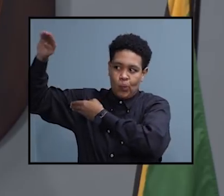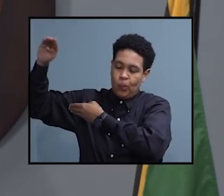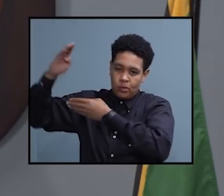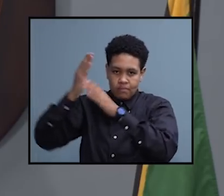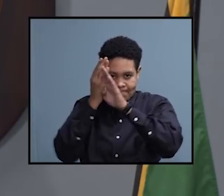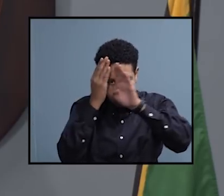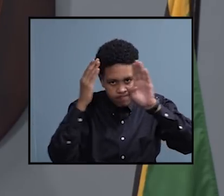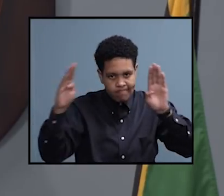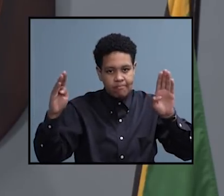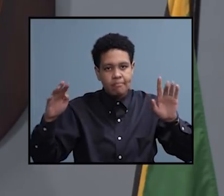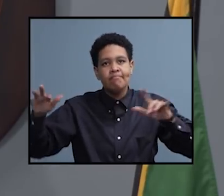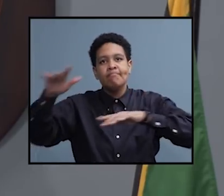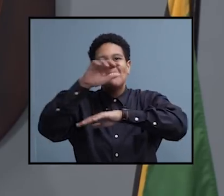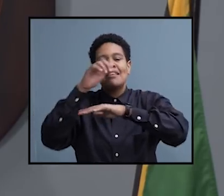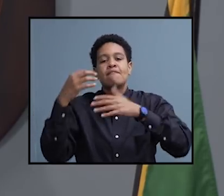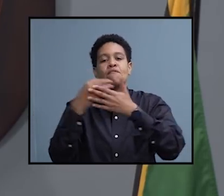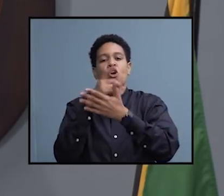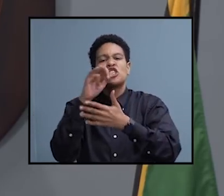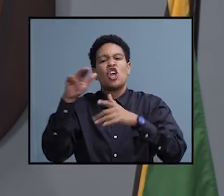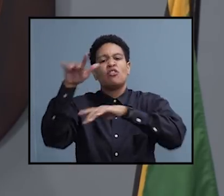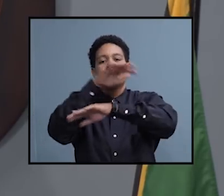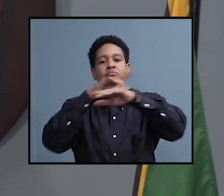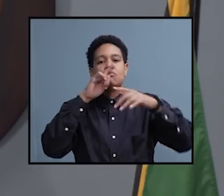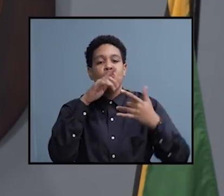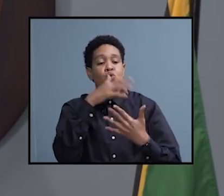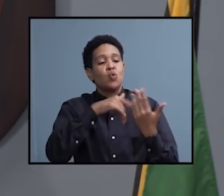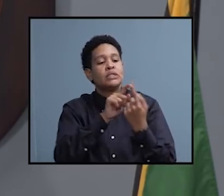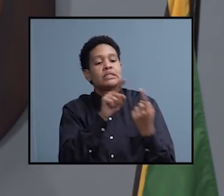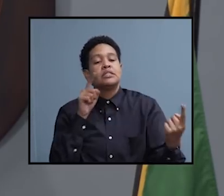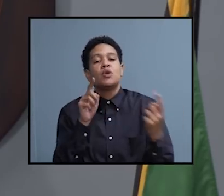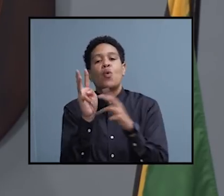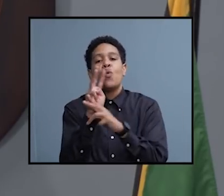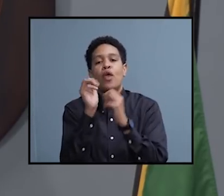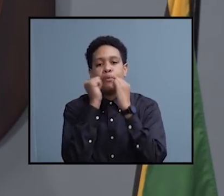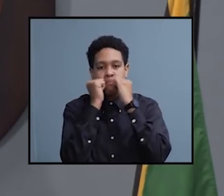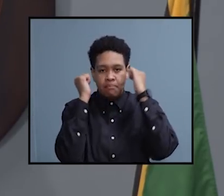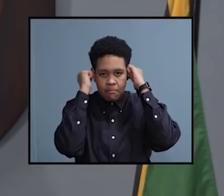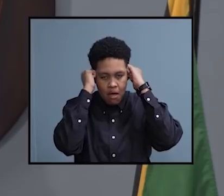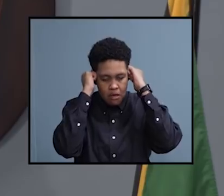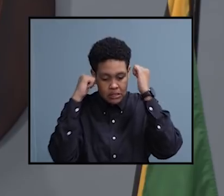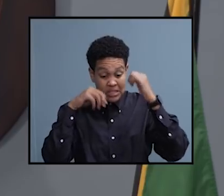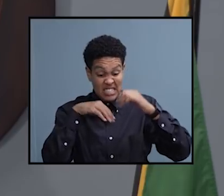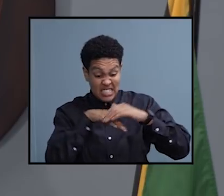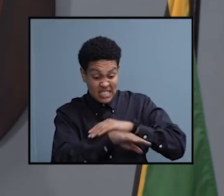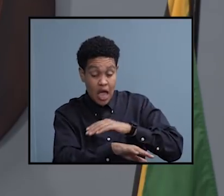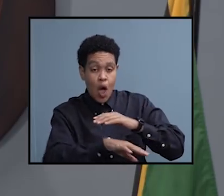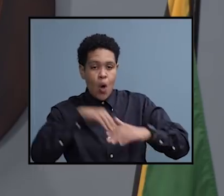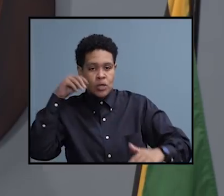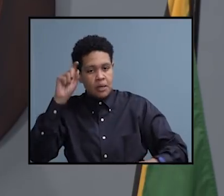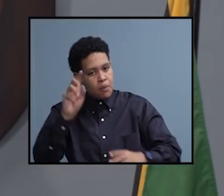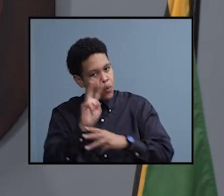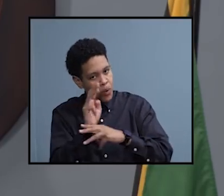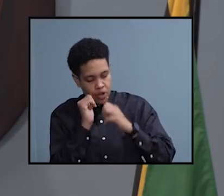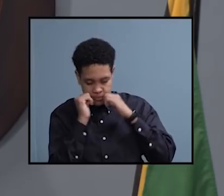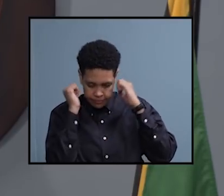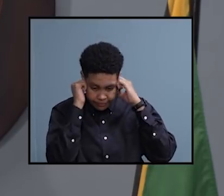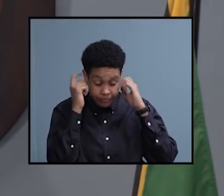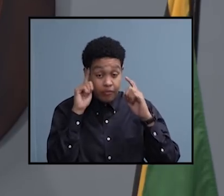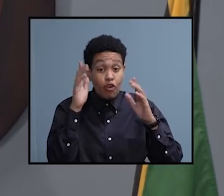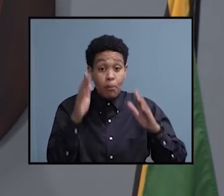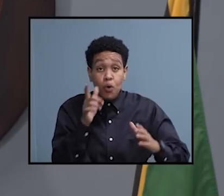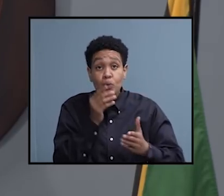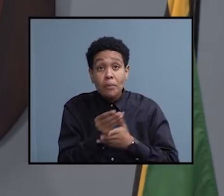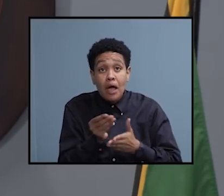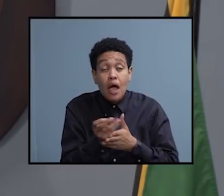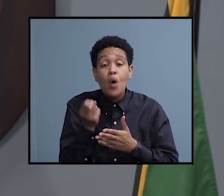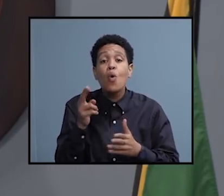open. Social distance and wearing of masks apply inside and outside for operators and